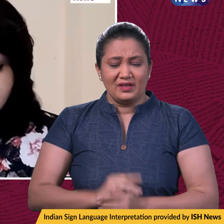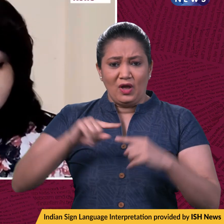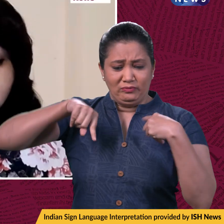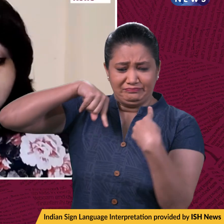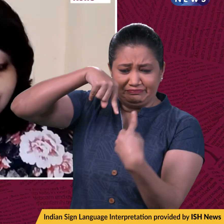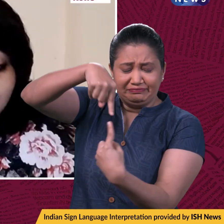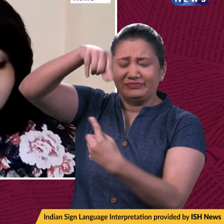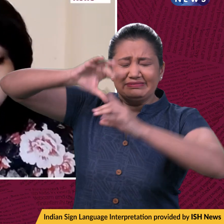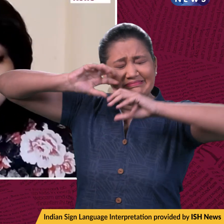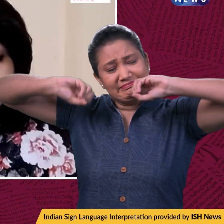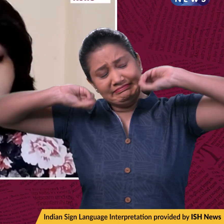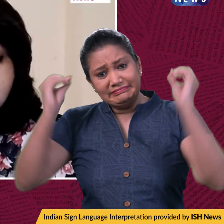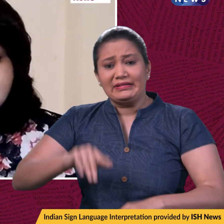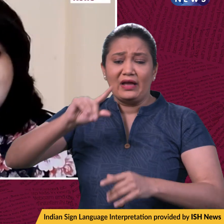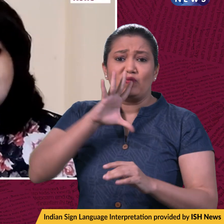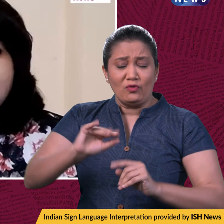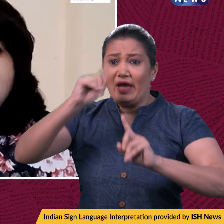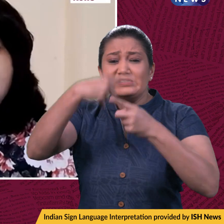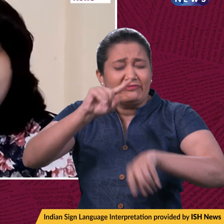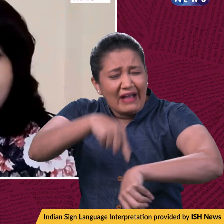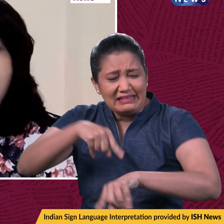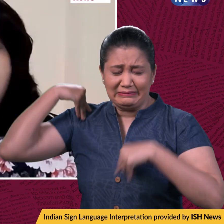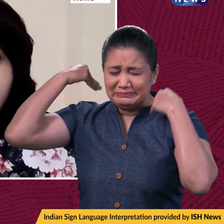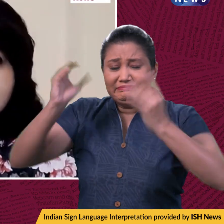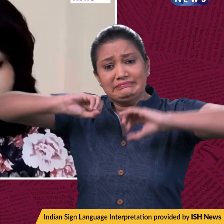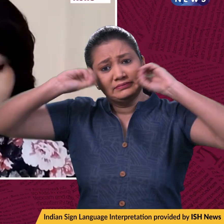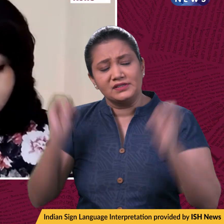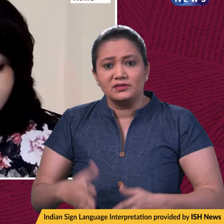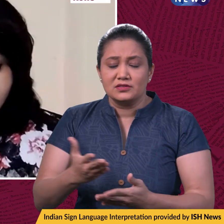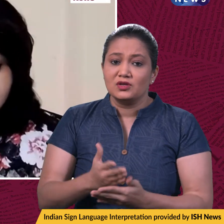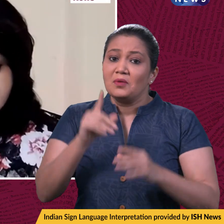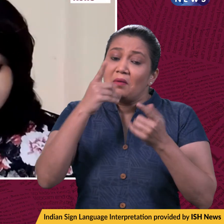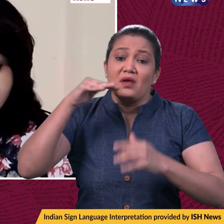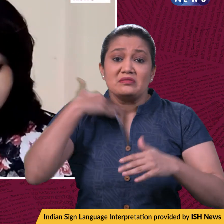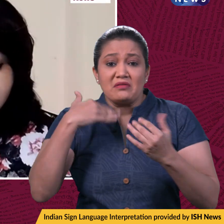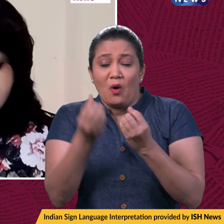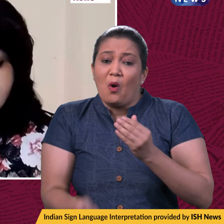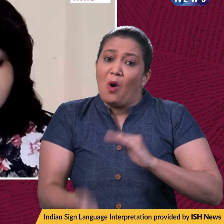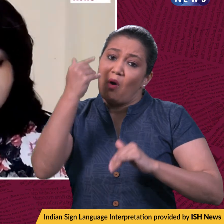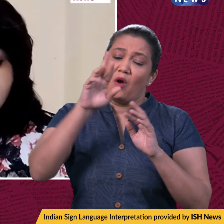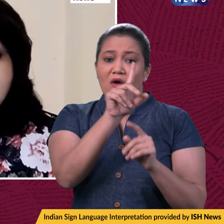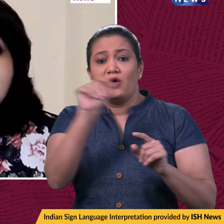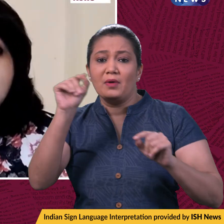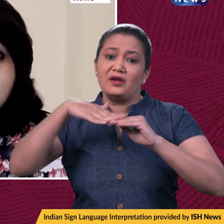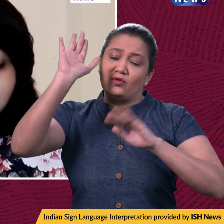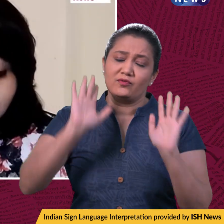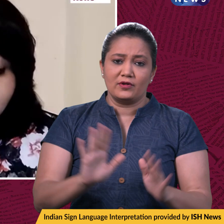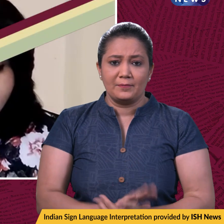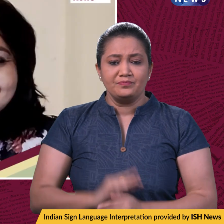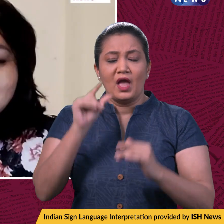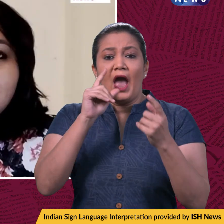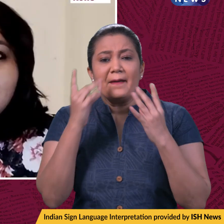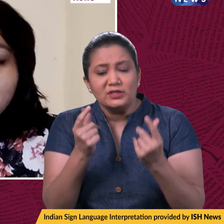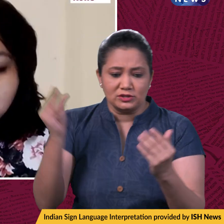tornadoes in the state's history and said that the tally could be over 100. Now, a state of emergency has been declared in